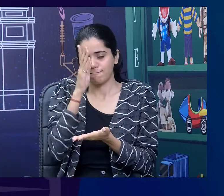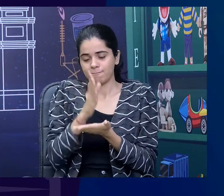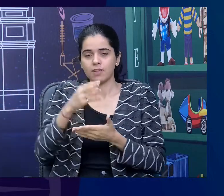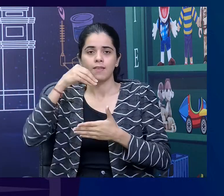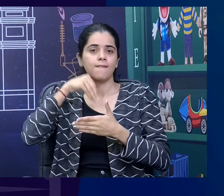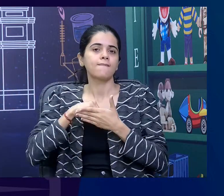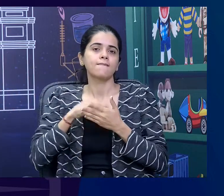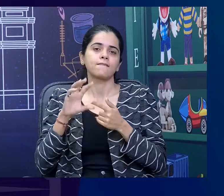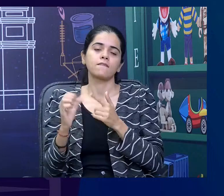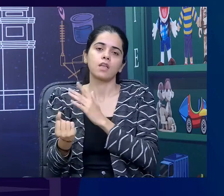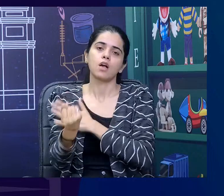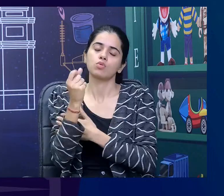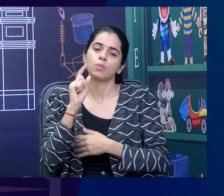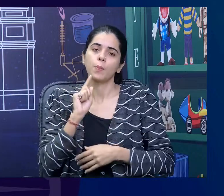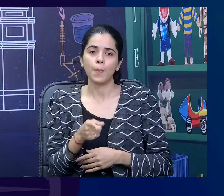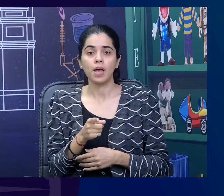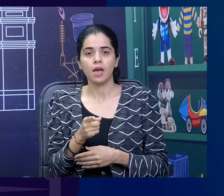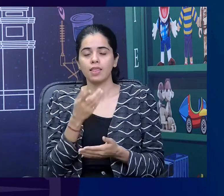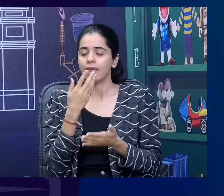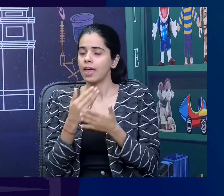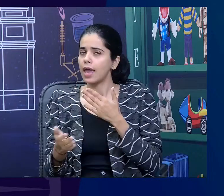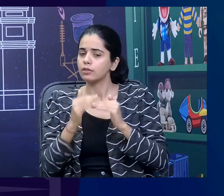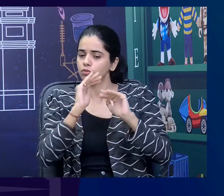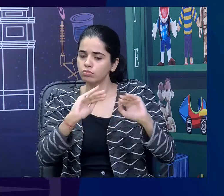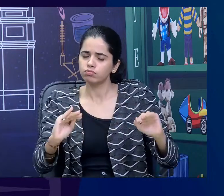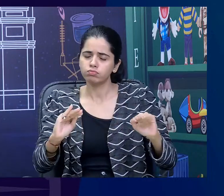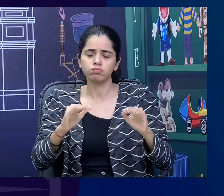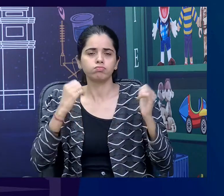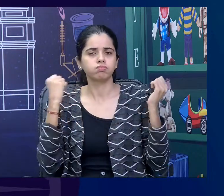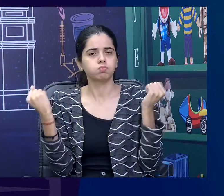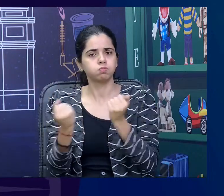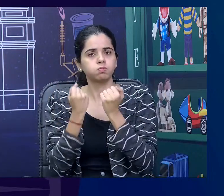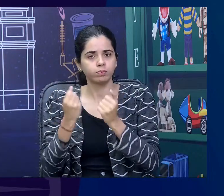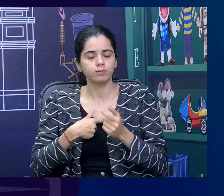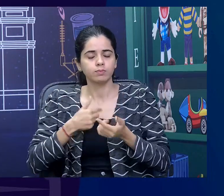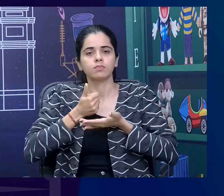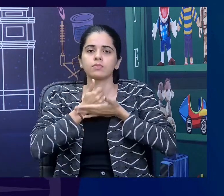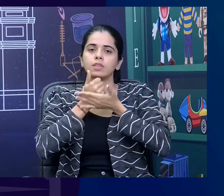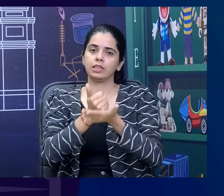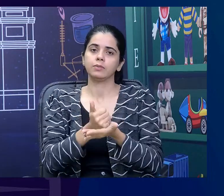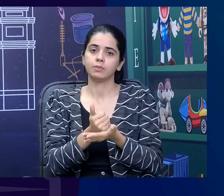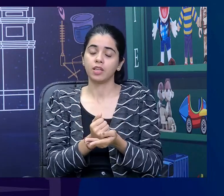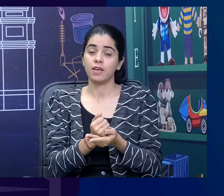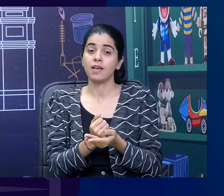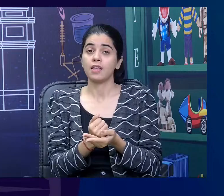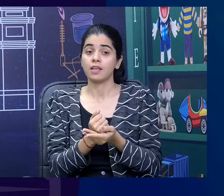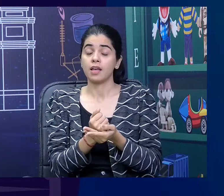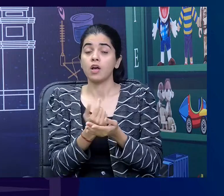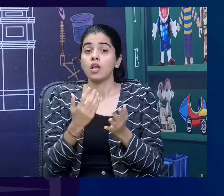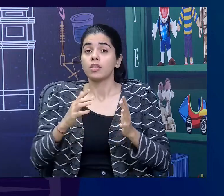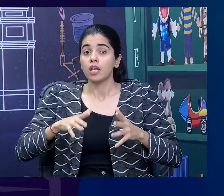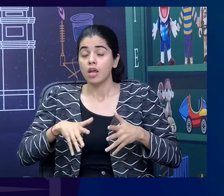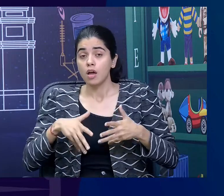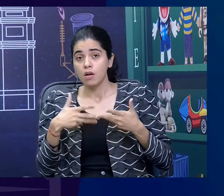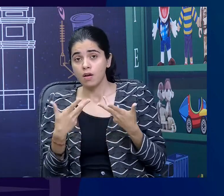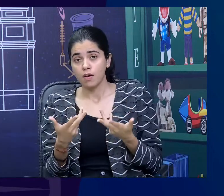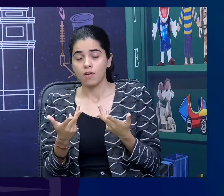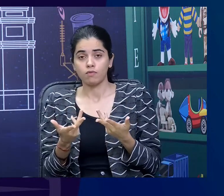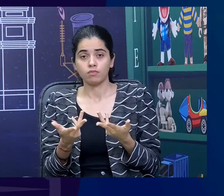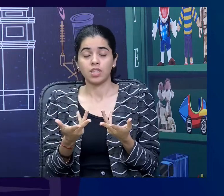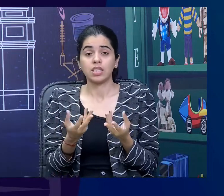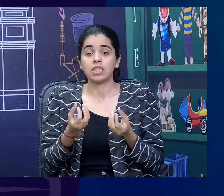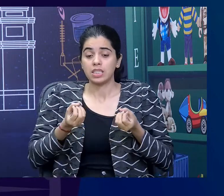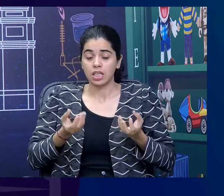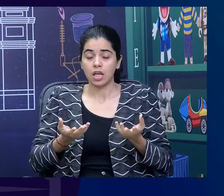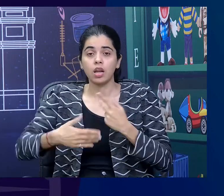in their potential and believe in the child's potential. I think that's the first thing. And let's see how they can start